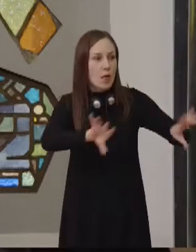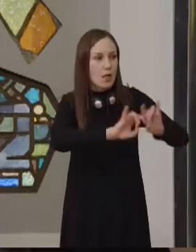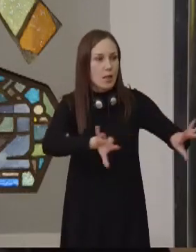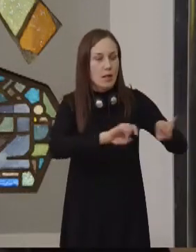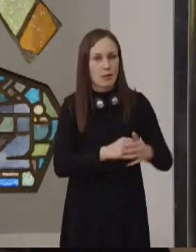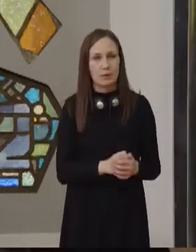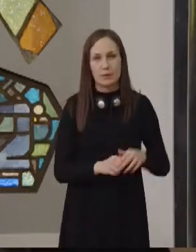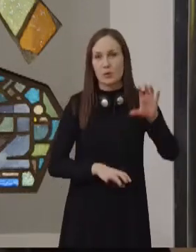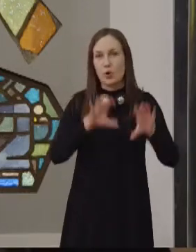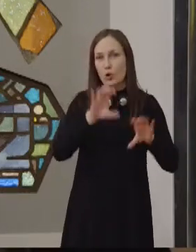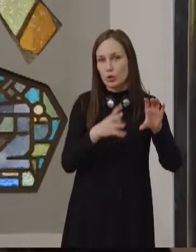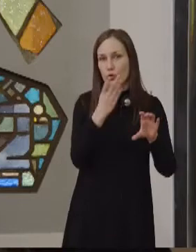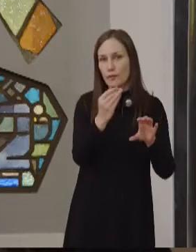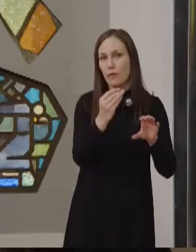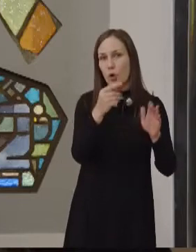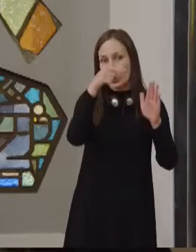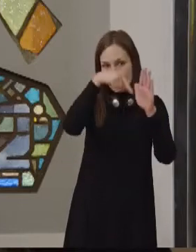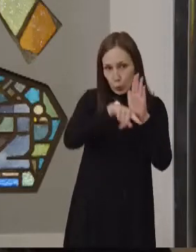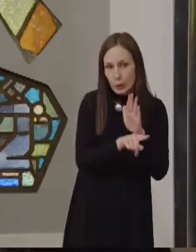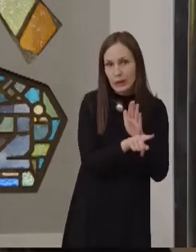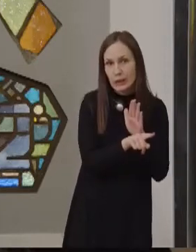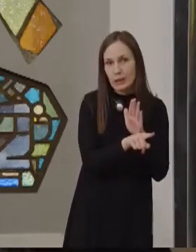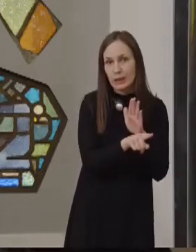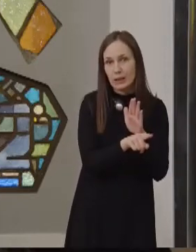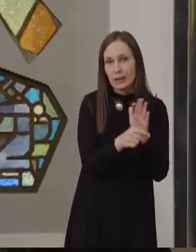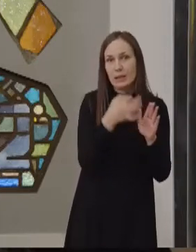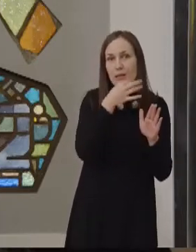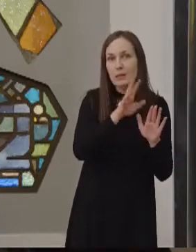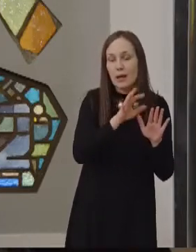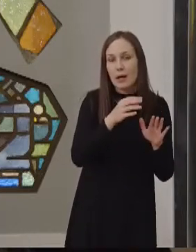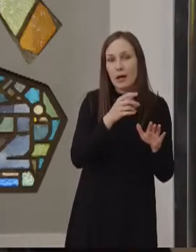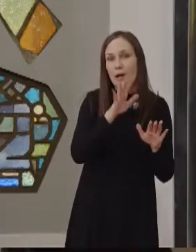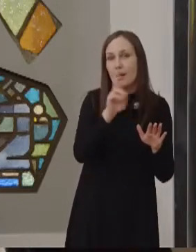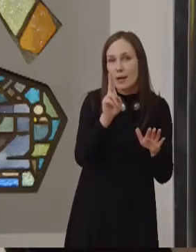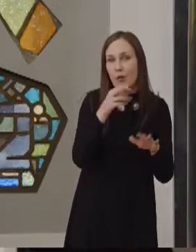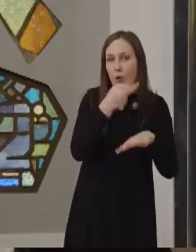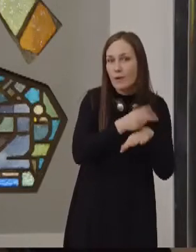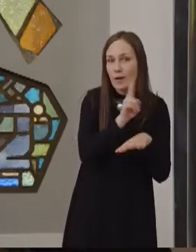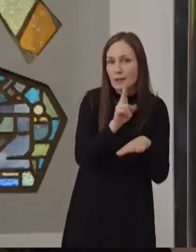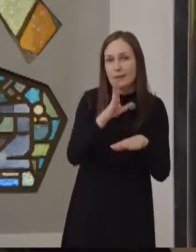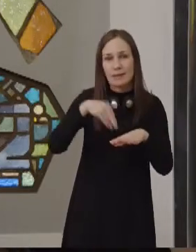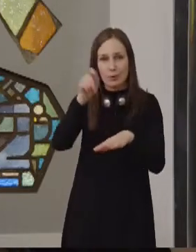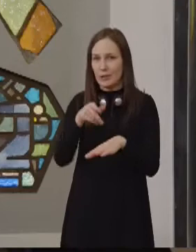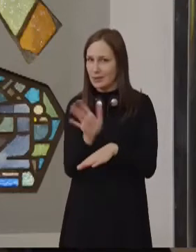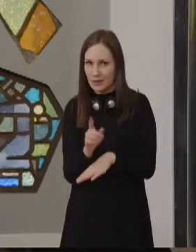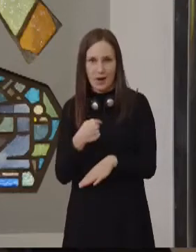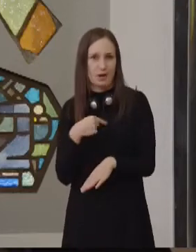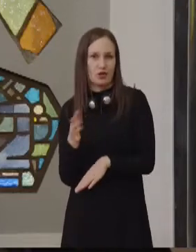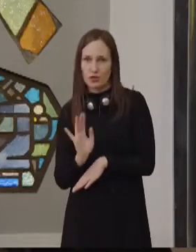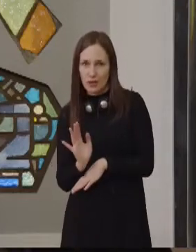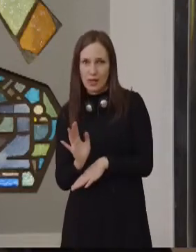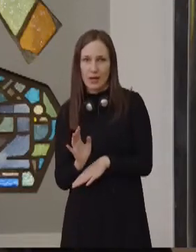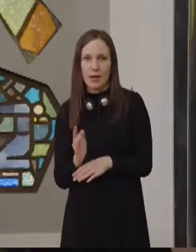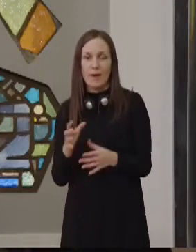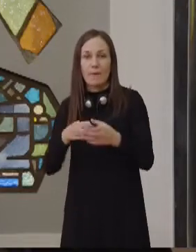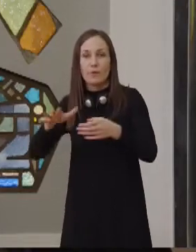in the society and some fake attempts to interpret